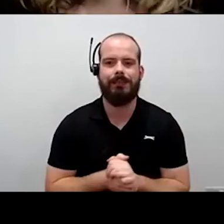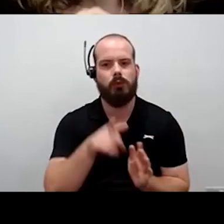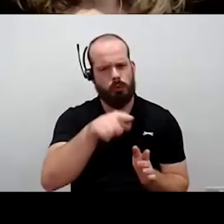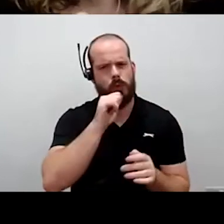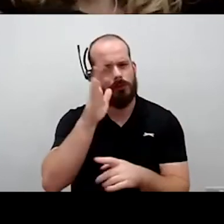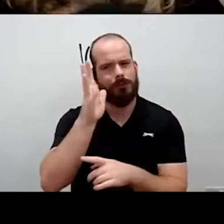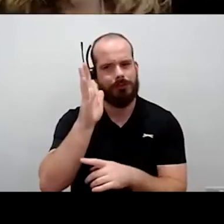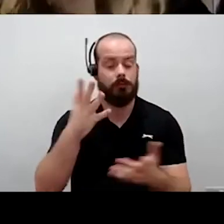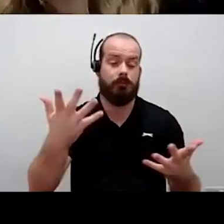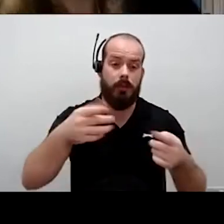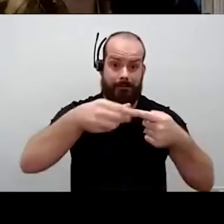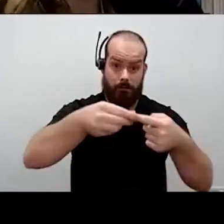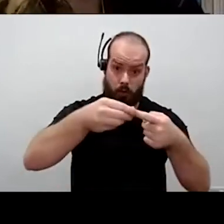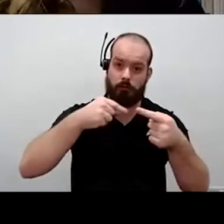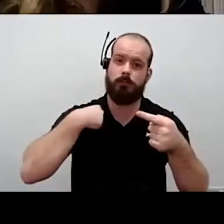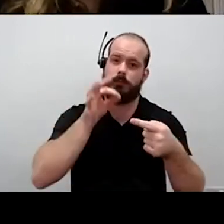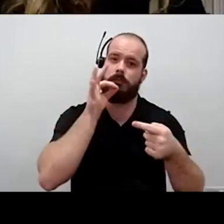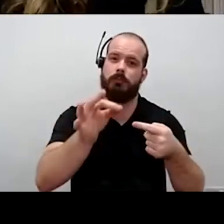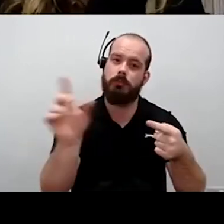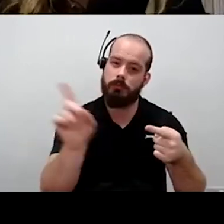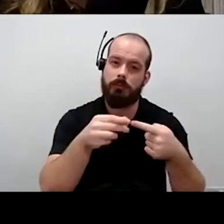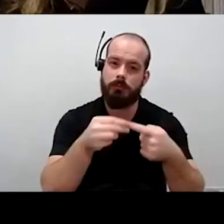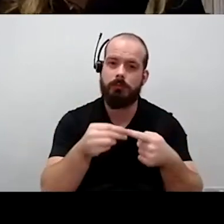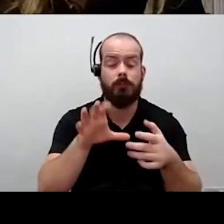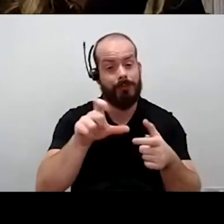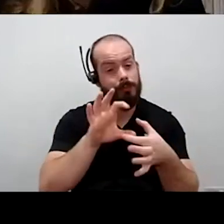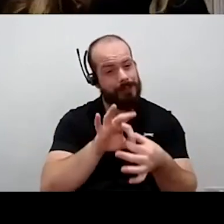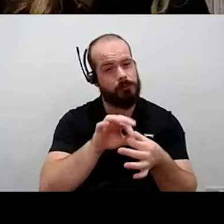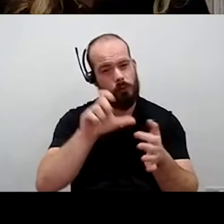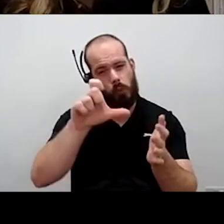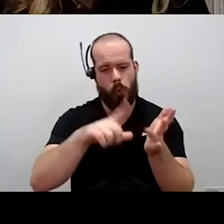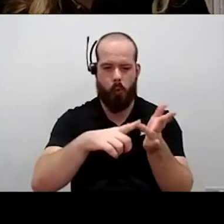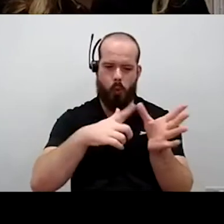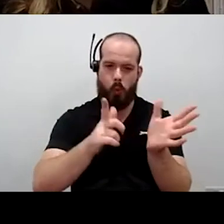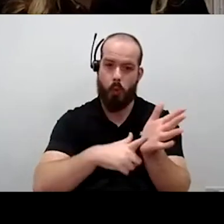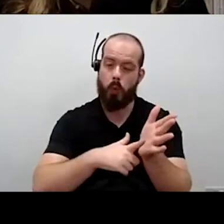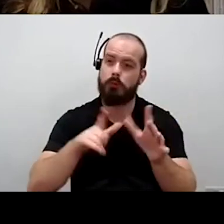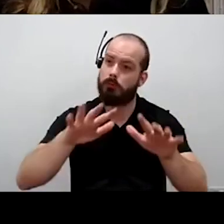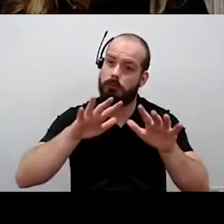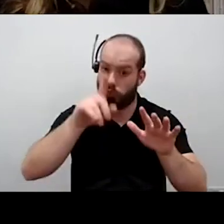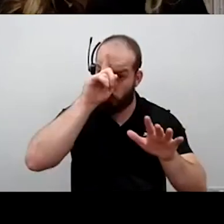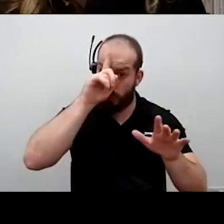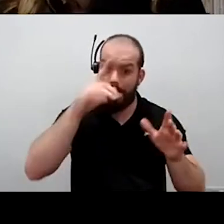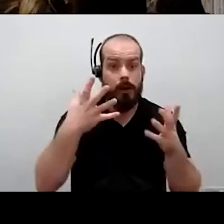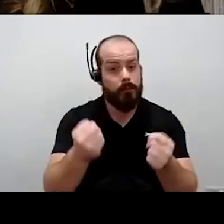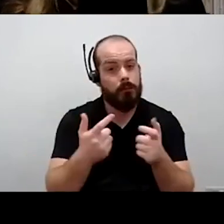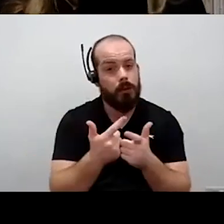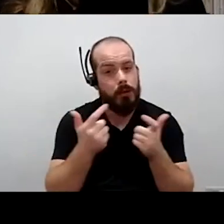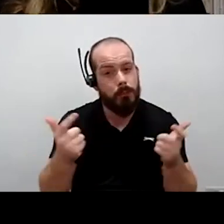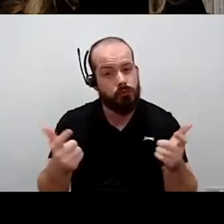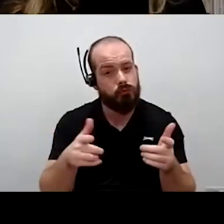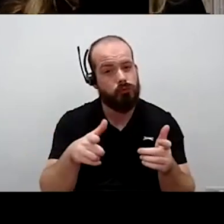think, the first question I wanted to ask you really is about coal. I mean, how much coal is there in Germany?